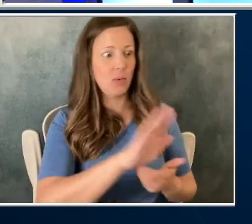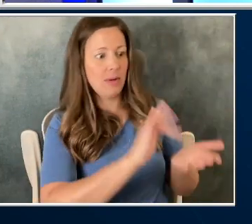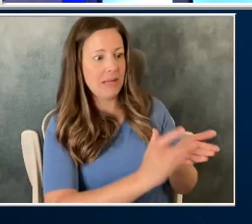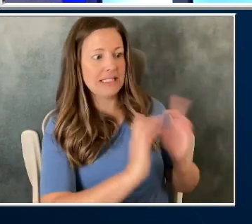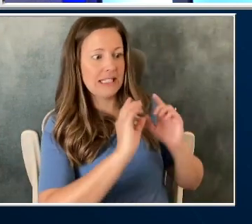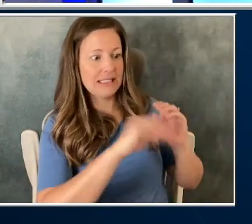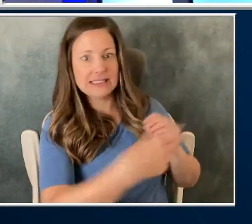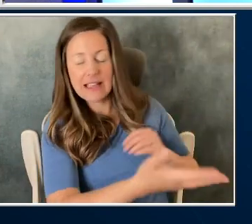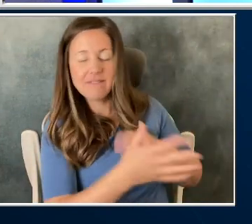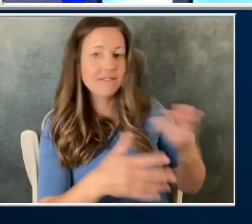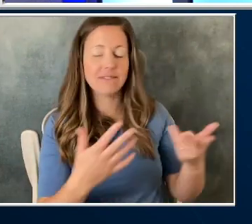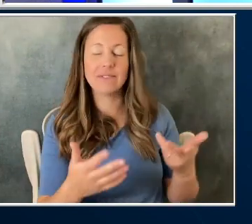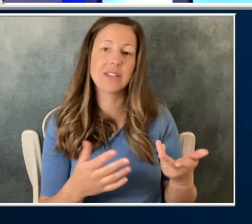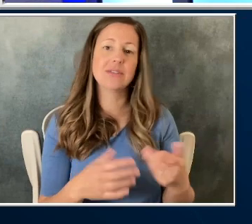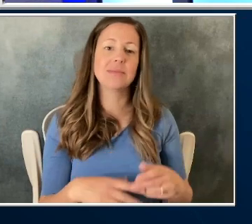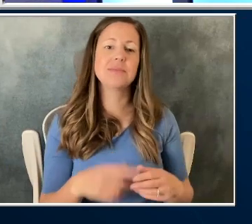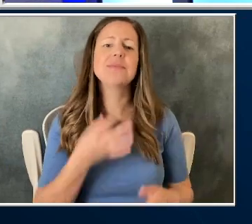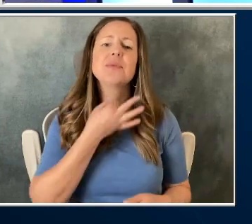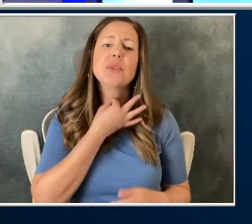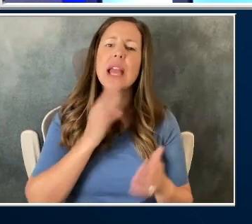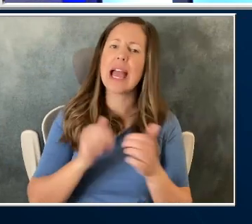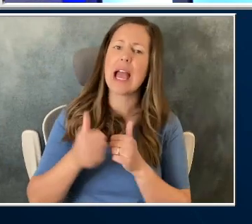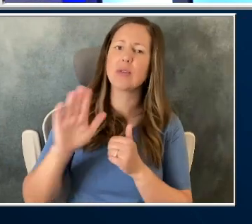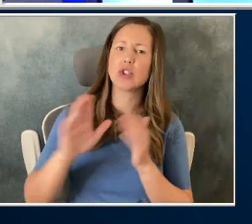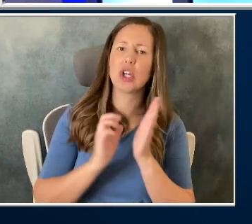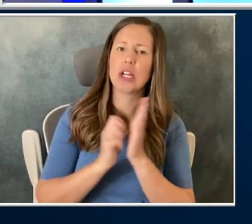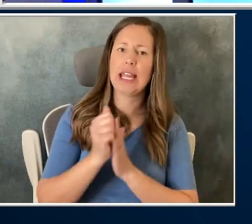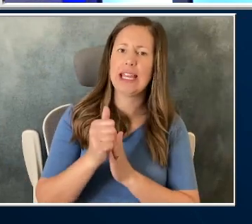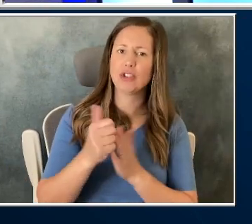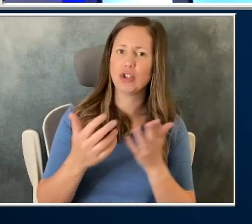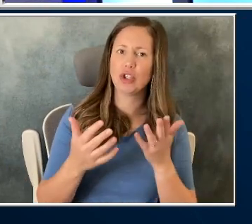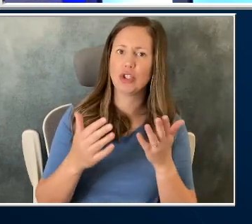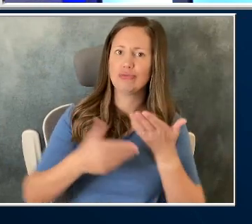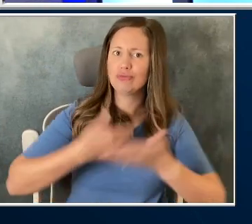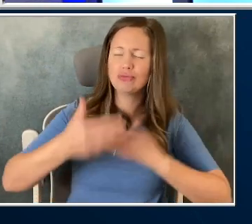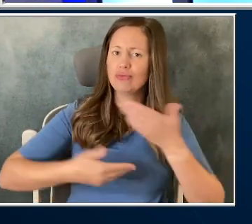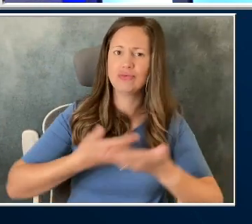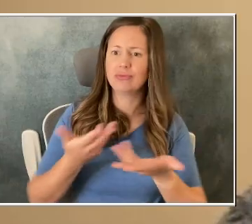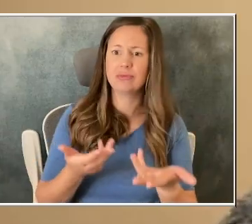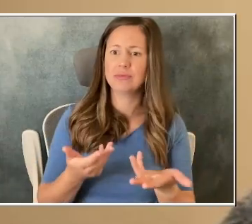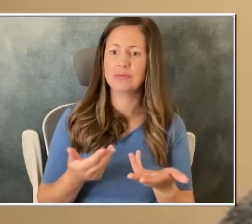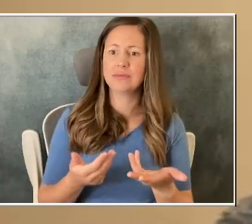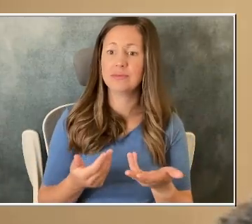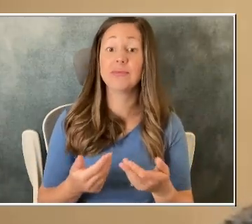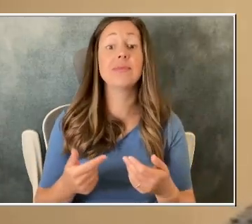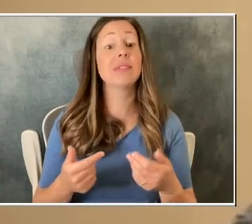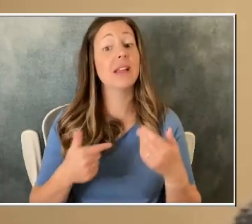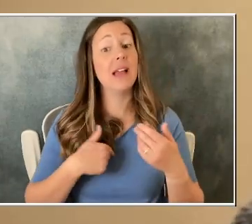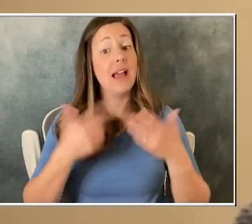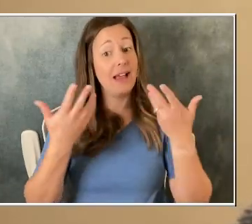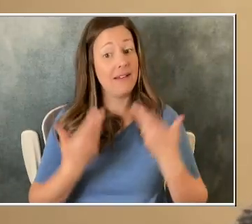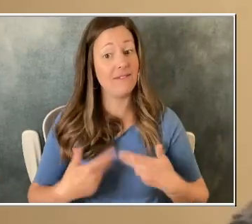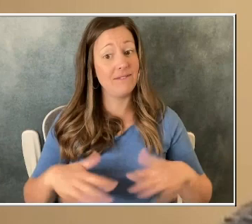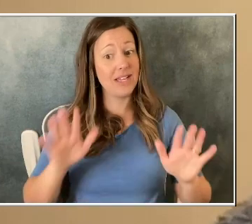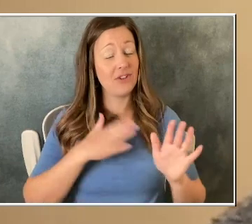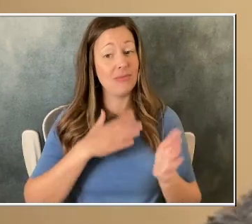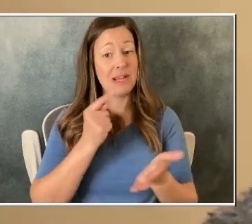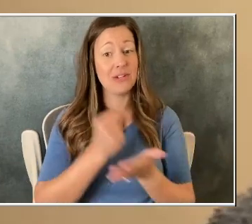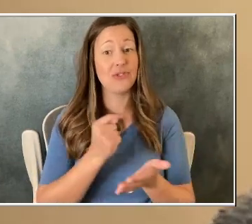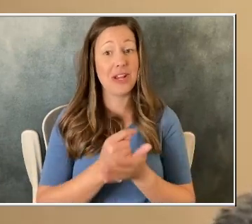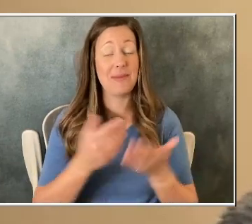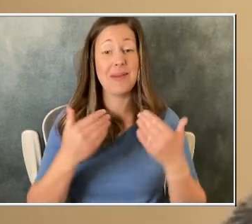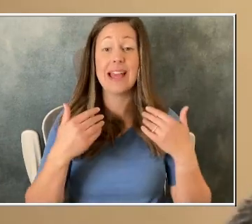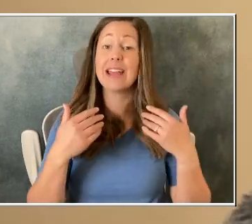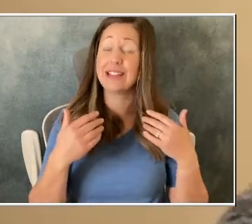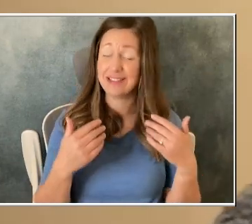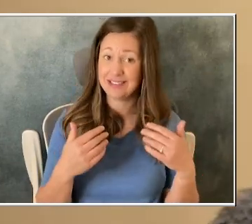can we ask, how's your cancer side going, Tamara? How did that go? I have completed my treatment, and I had